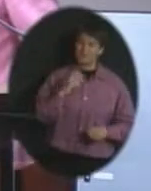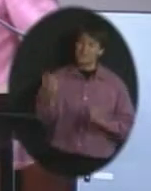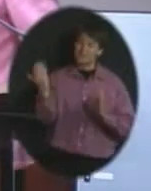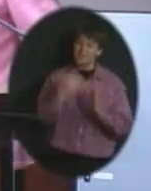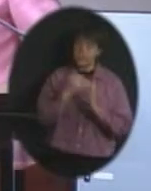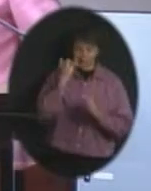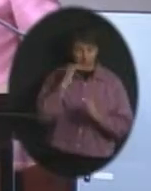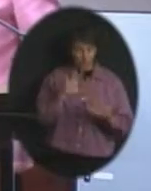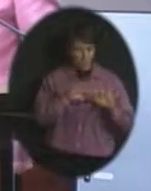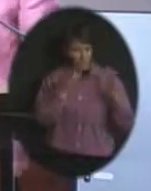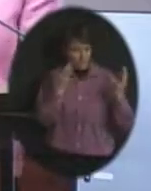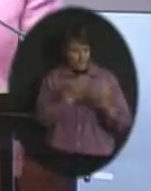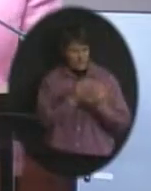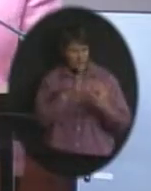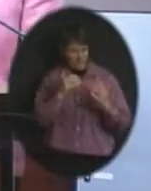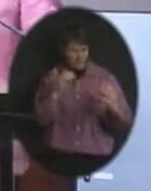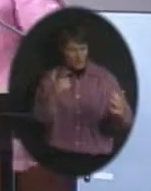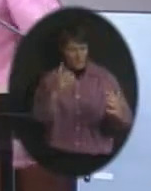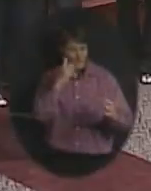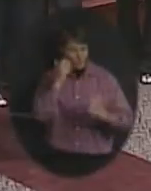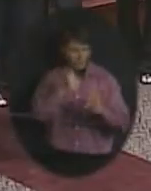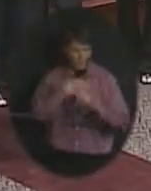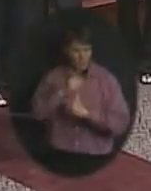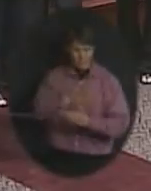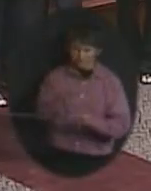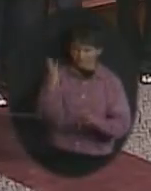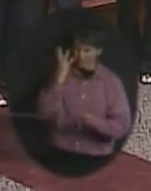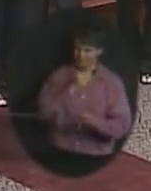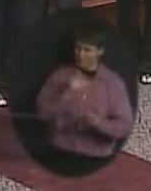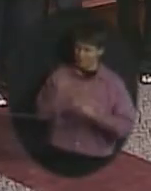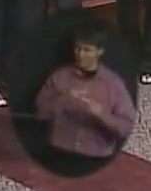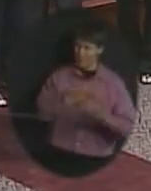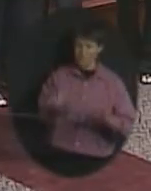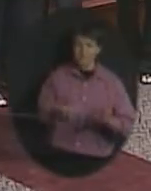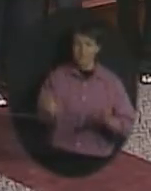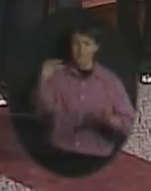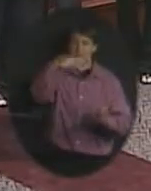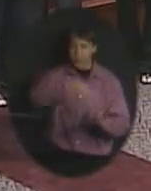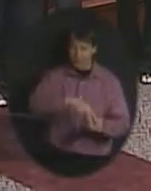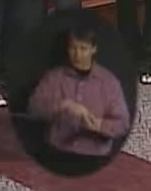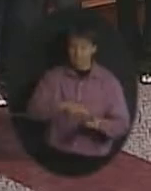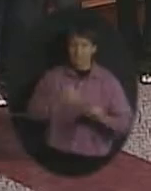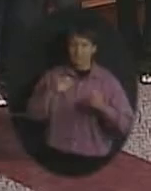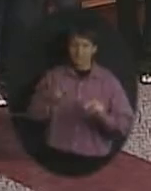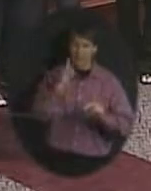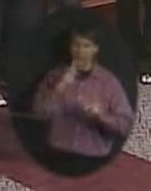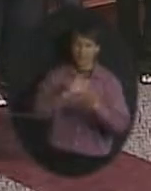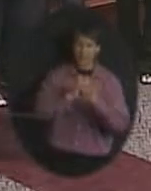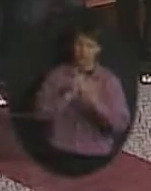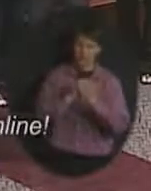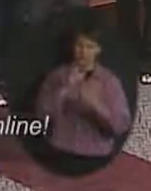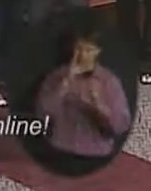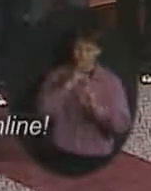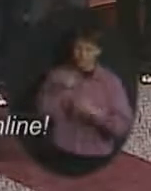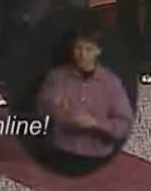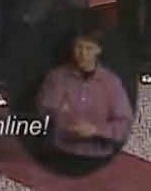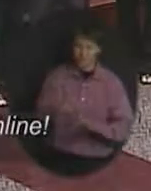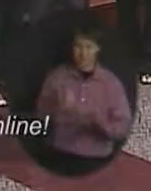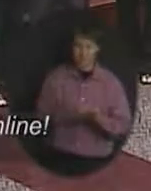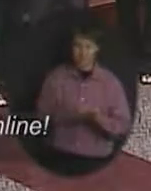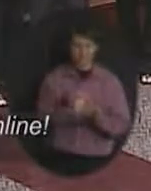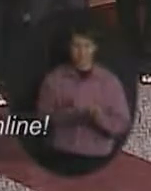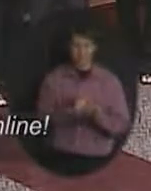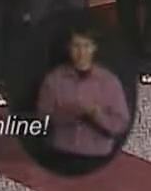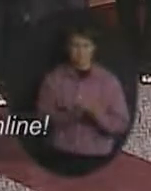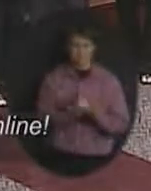a family member in the audience for any one of these lovely people, stand up and give us a chance to recognize you.